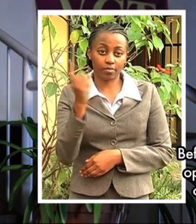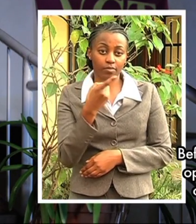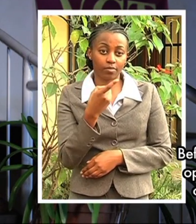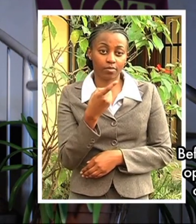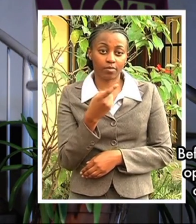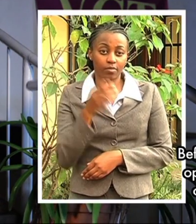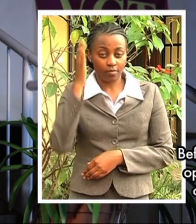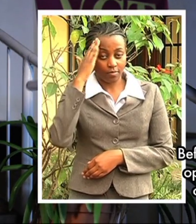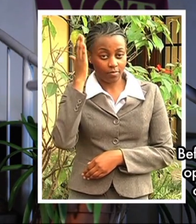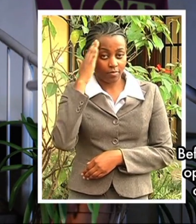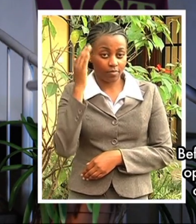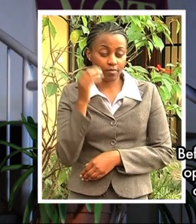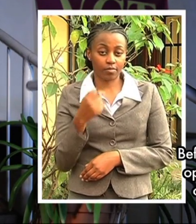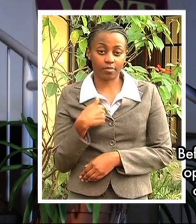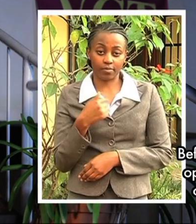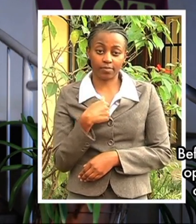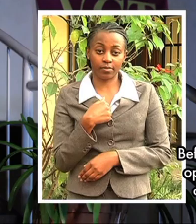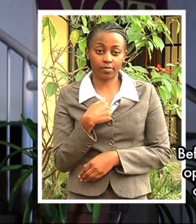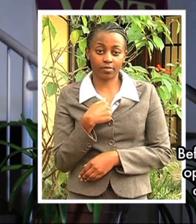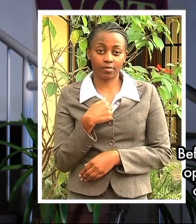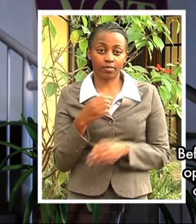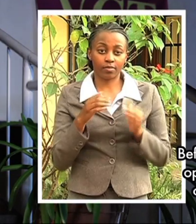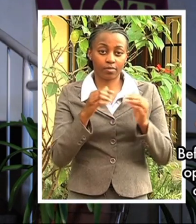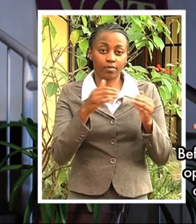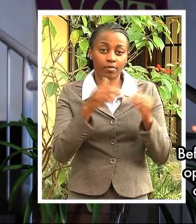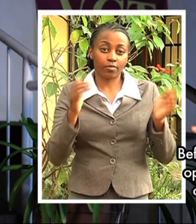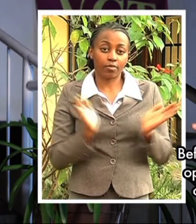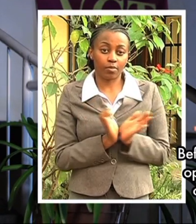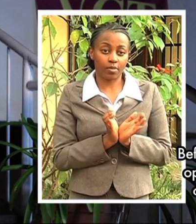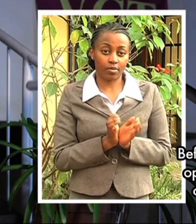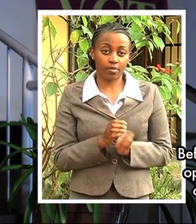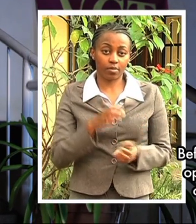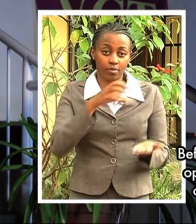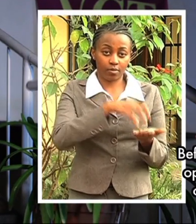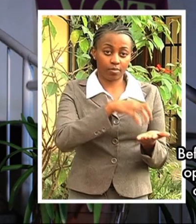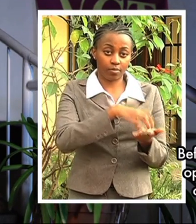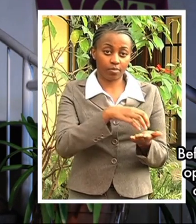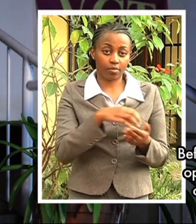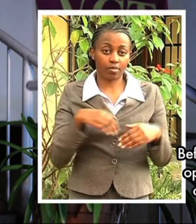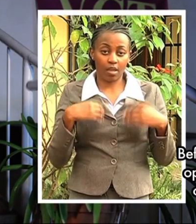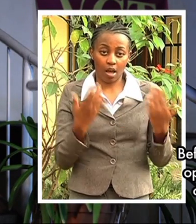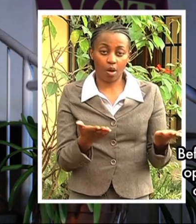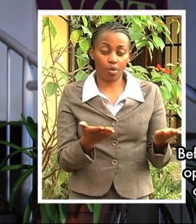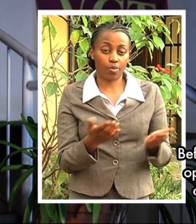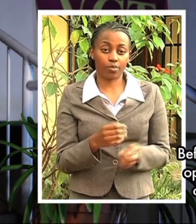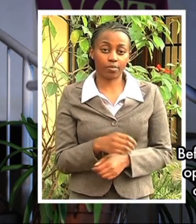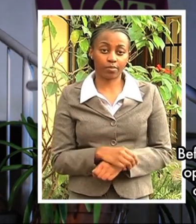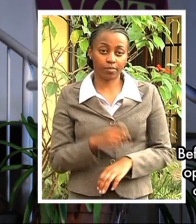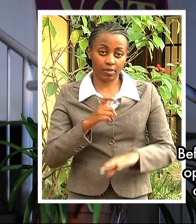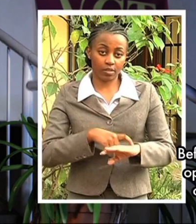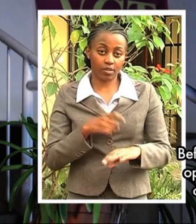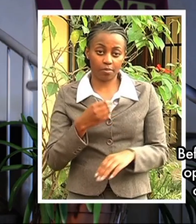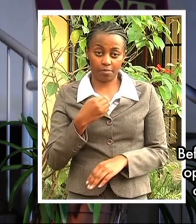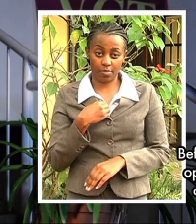is which feeding option to take, it's good that you consider